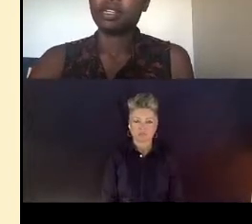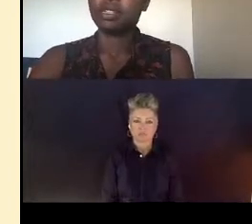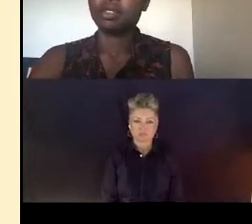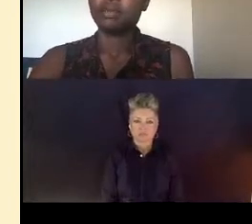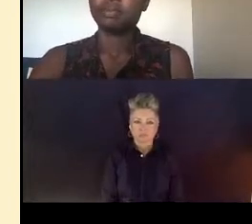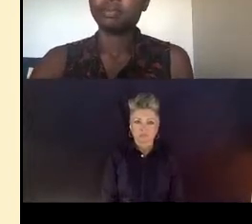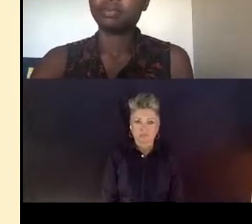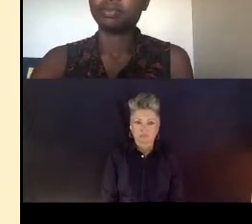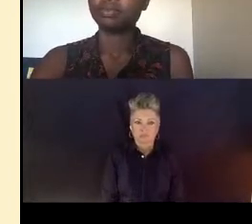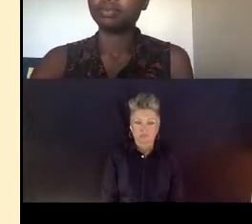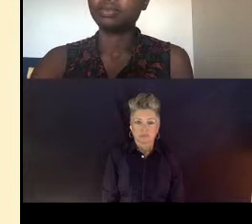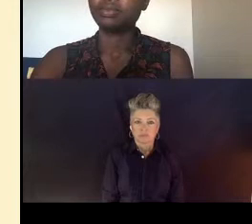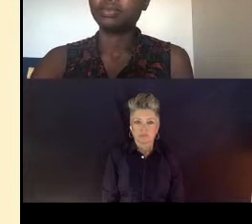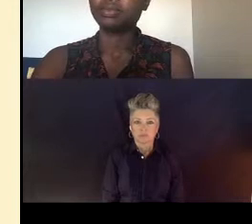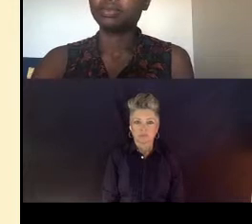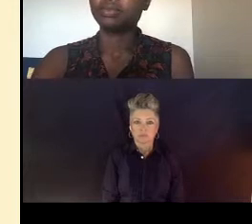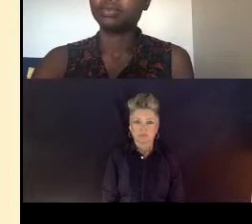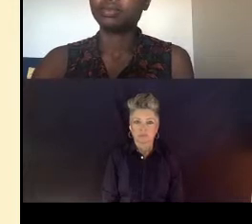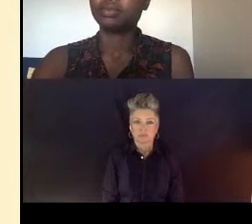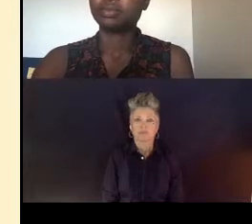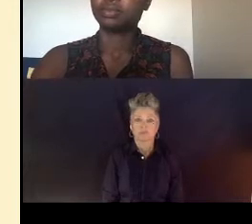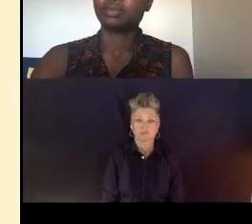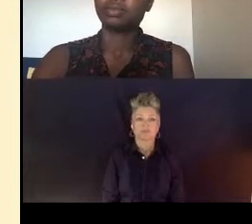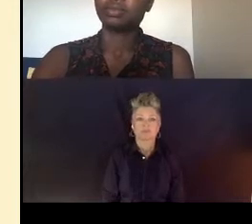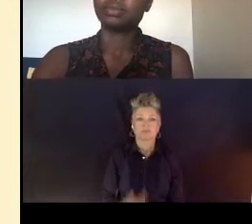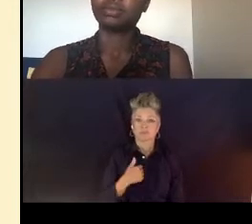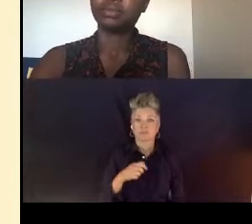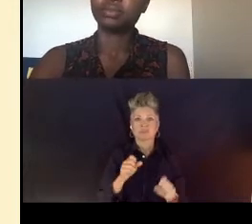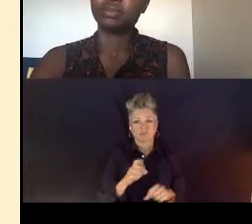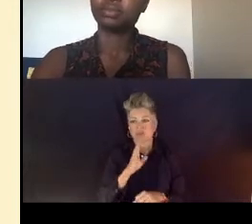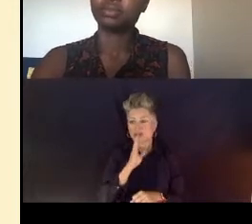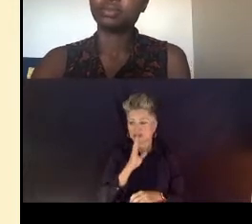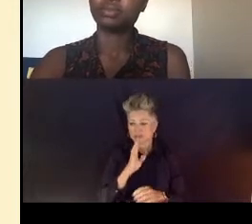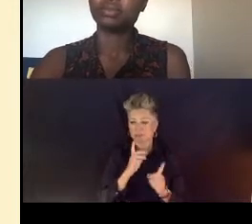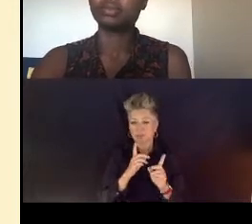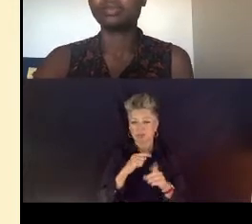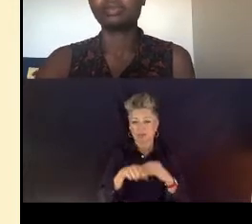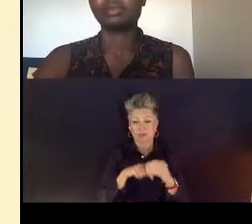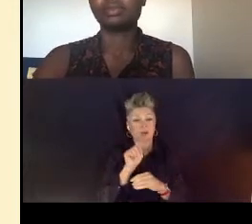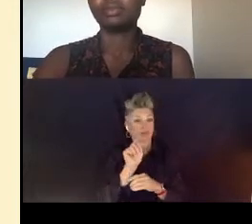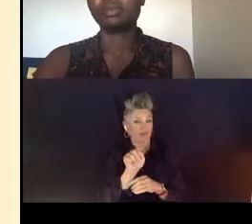And so then I'll speak to this slide a bit because